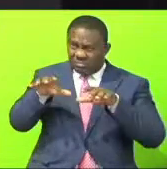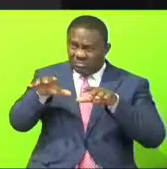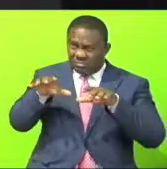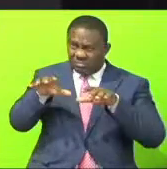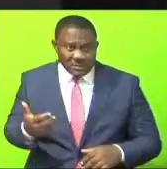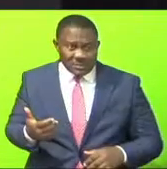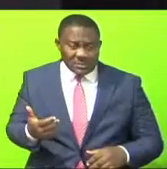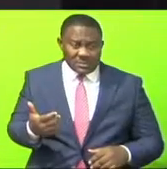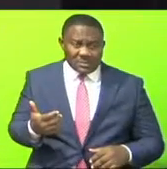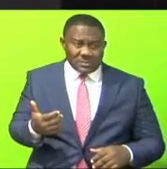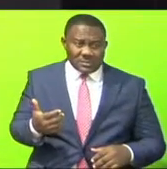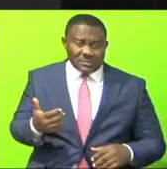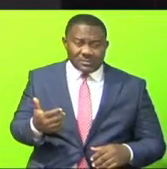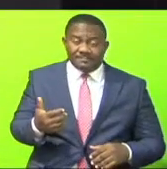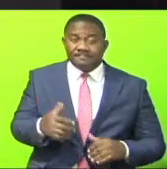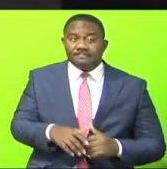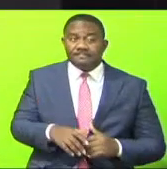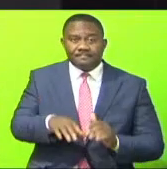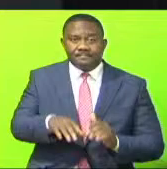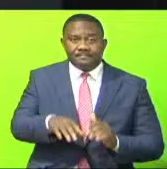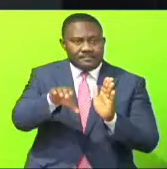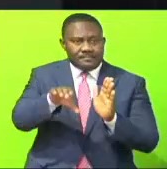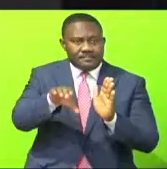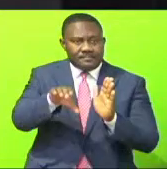consumption Article 130.